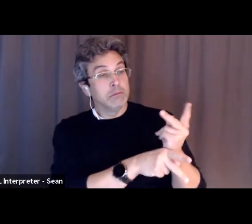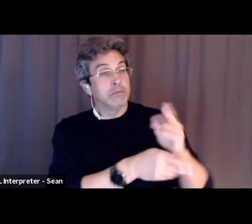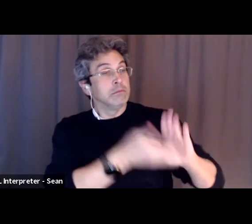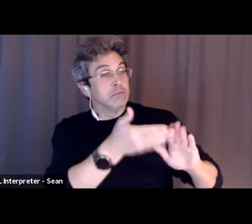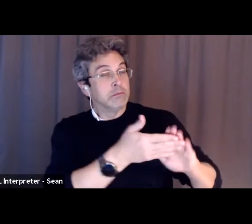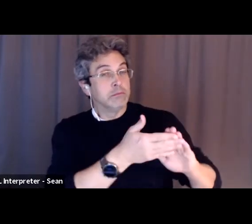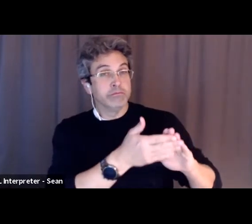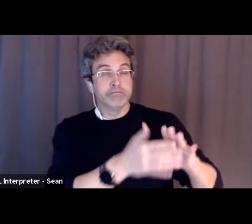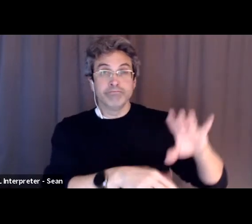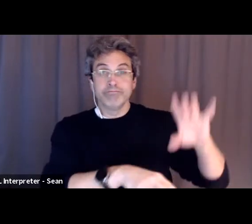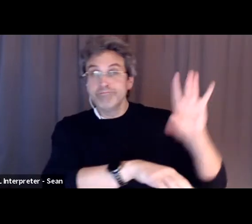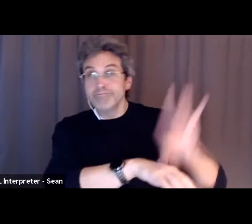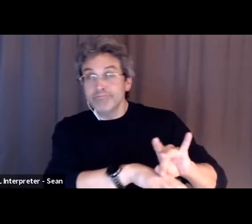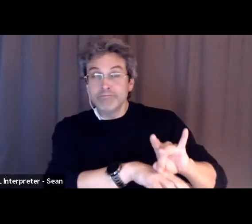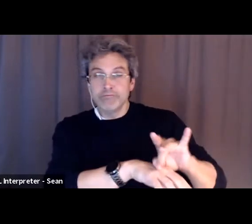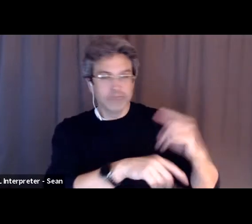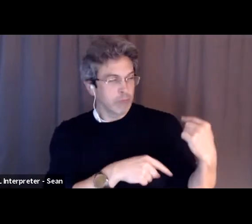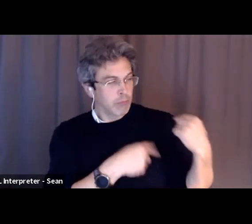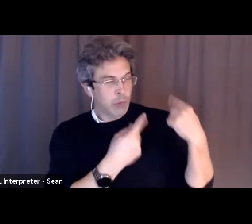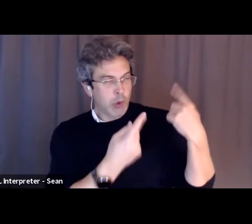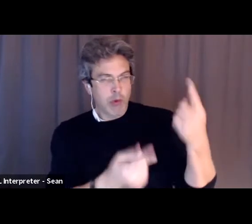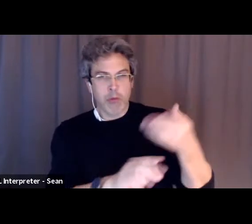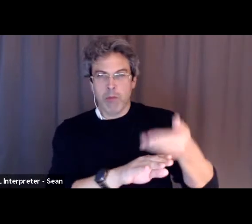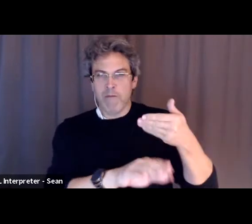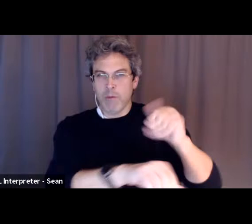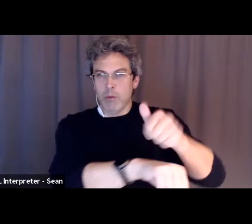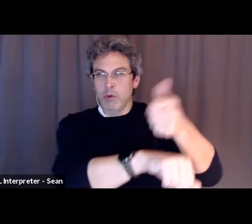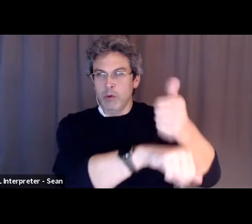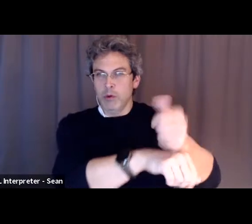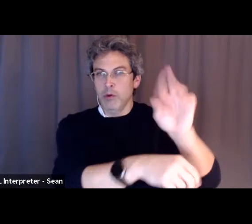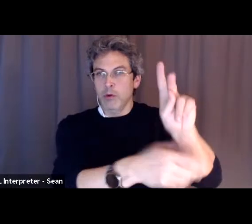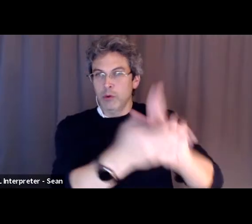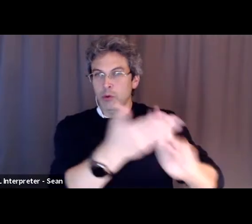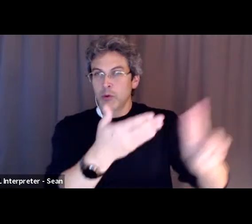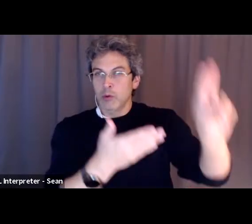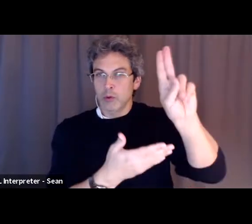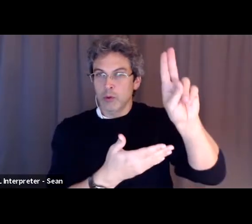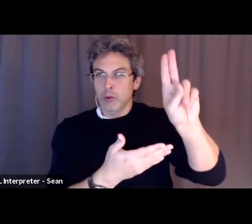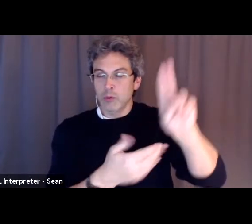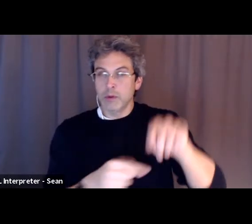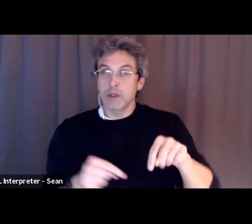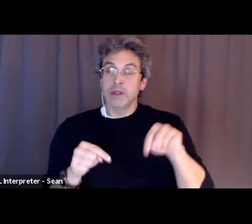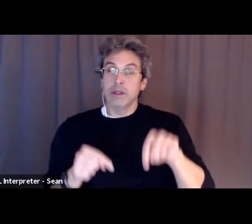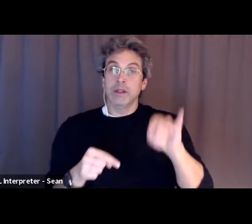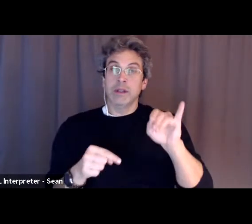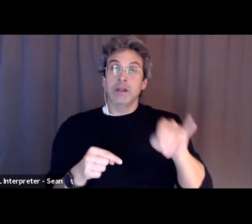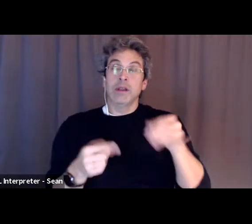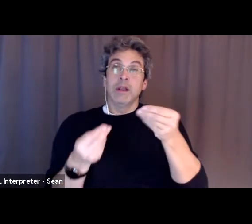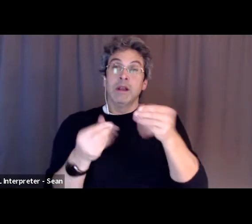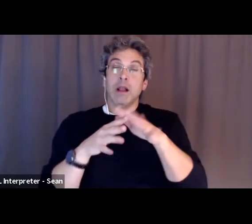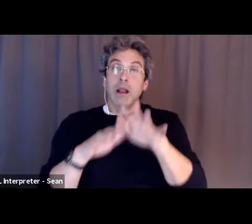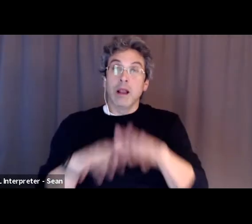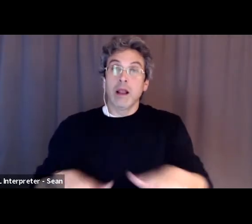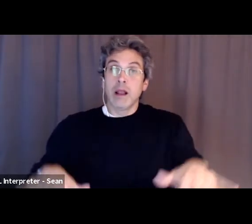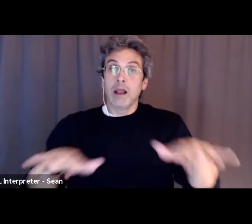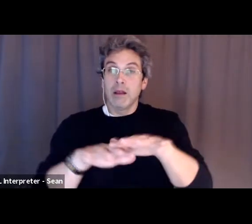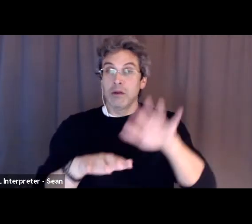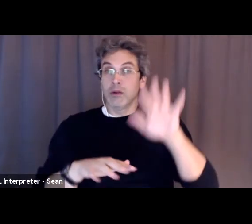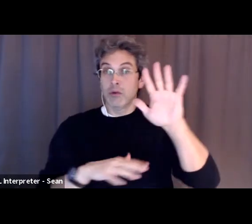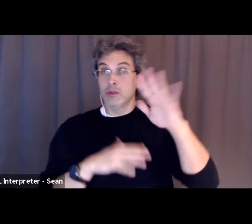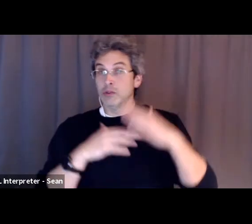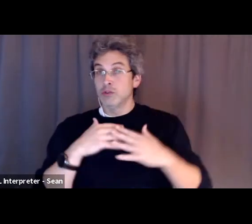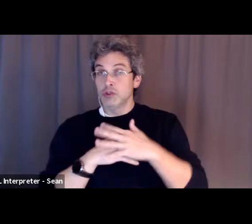University. We begin today by acknowledging that we walk upon the traditional territories of Indigenous